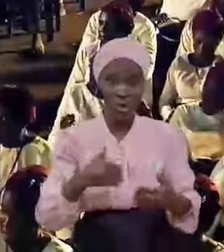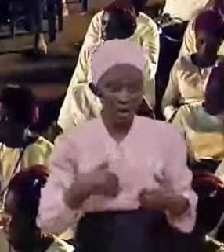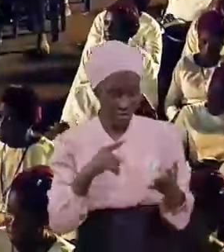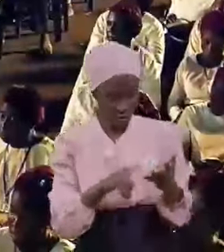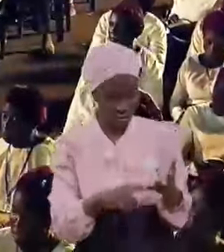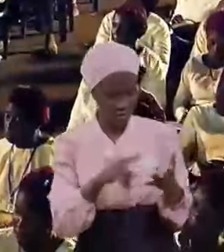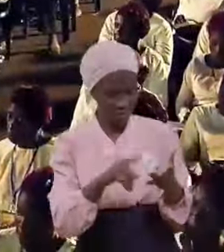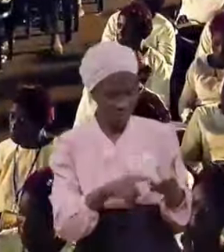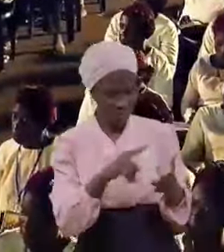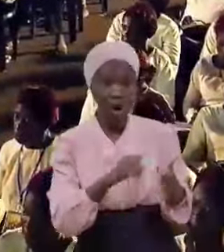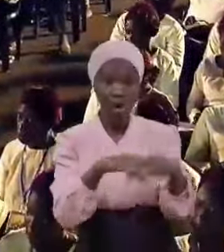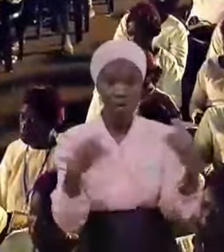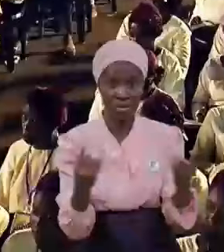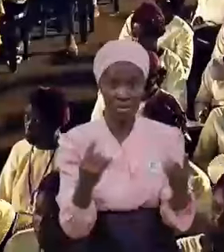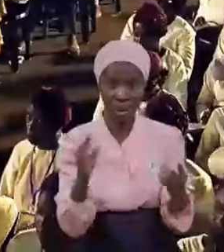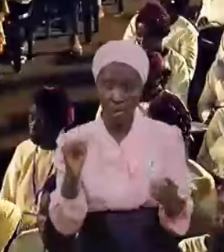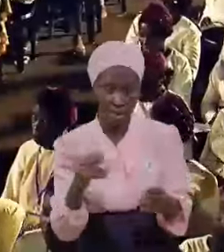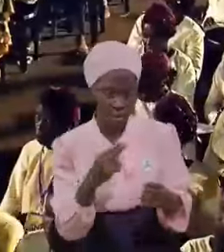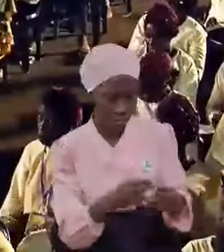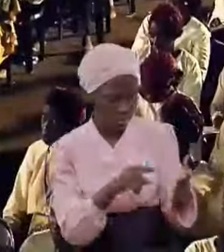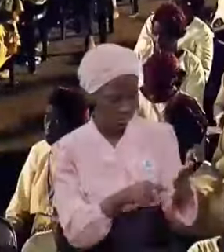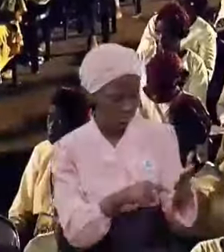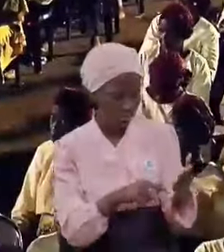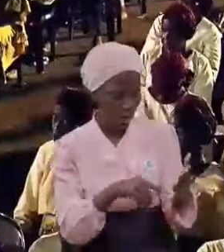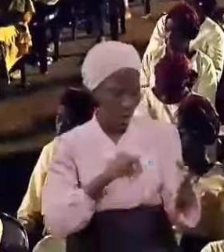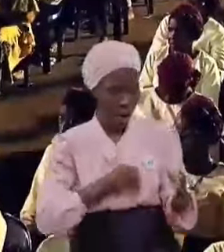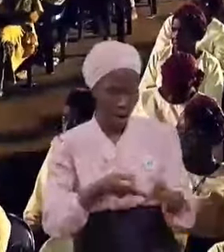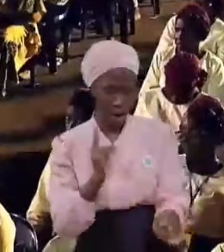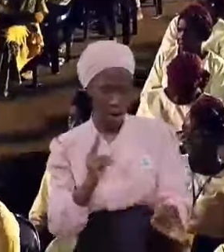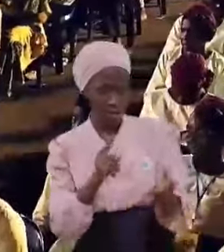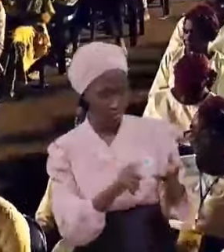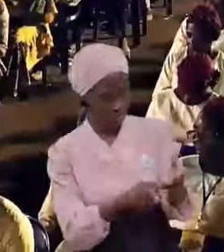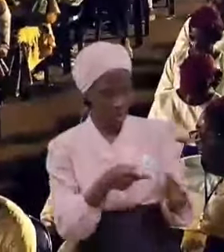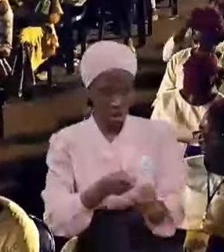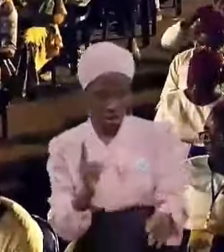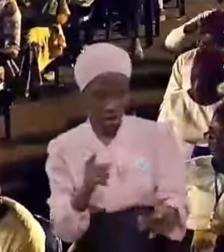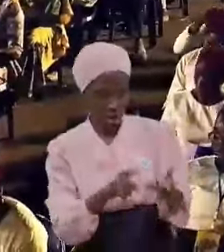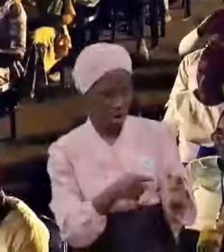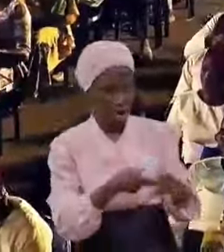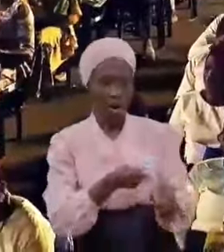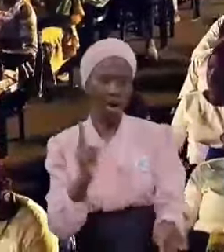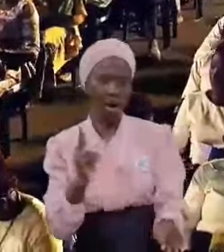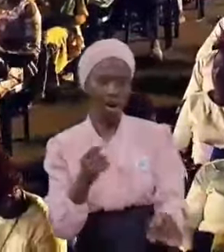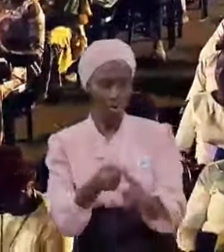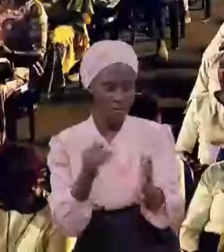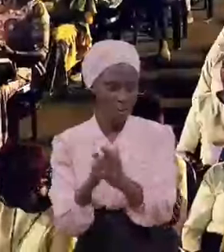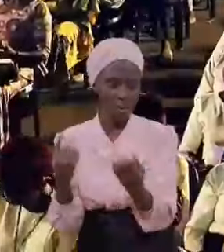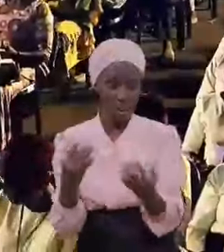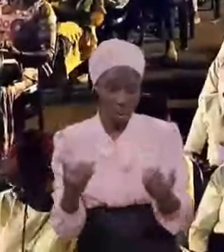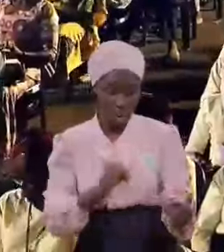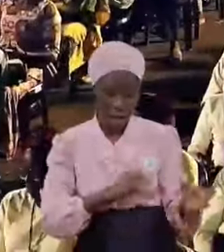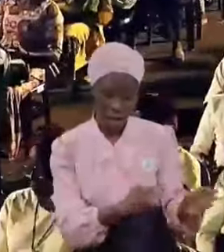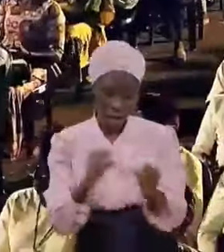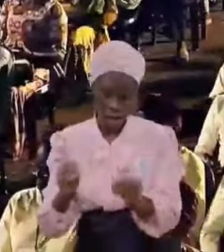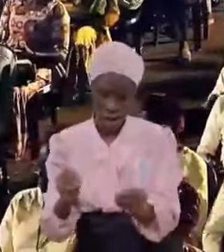that, out of that, out of that. I come to Christ as my personal Savior